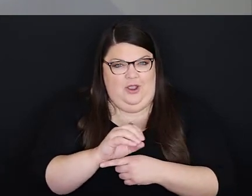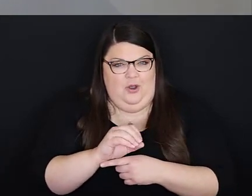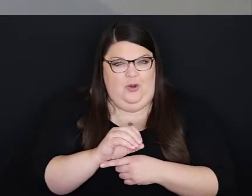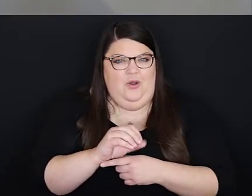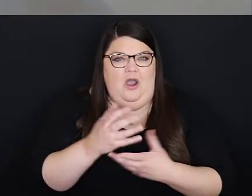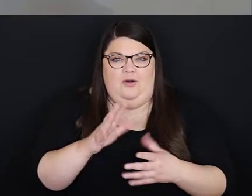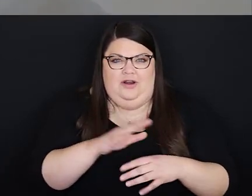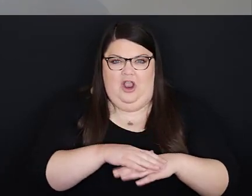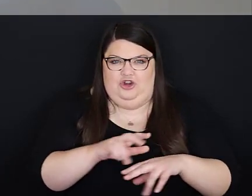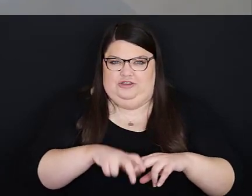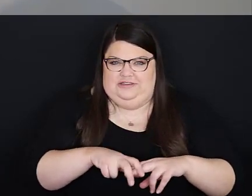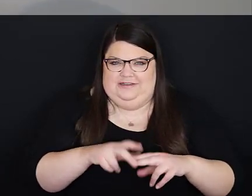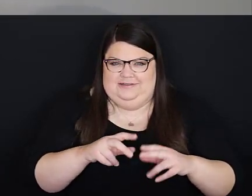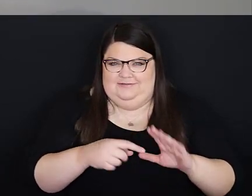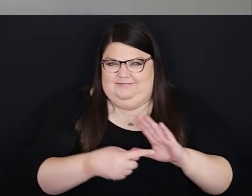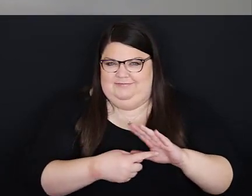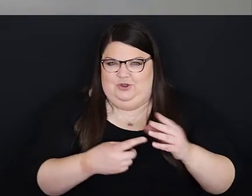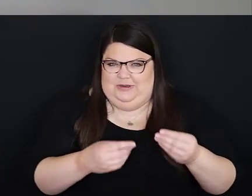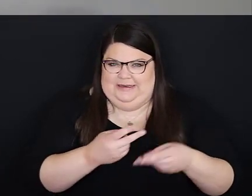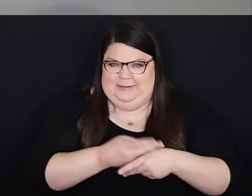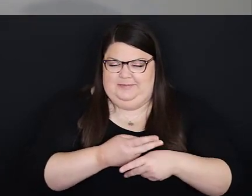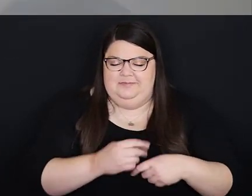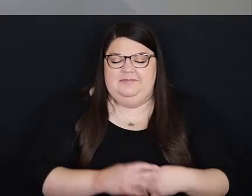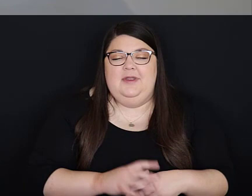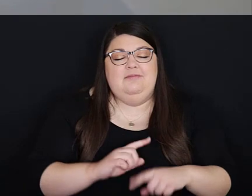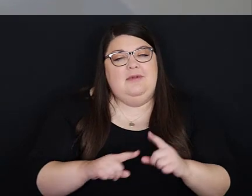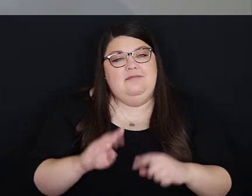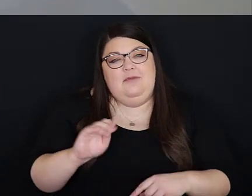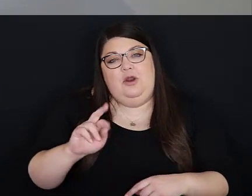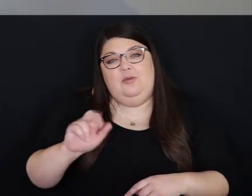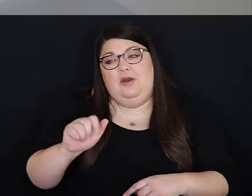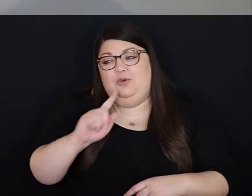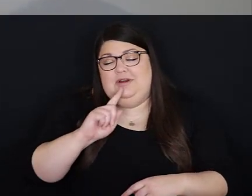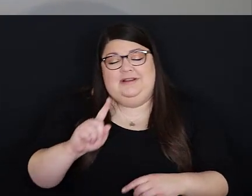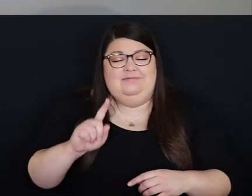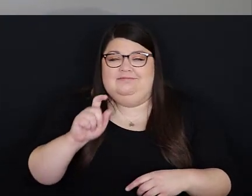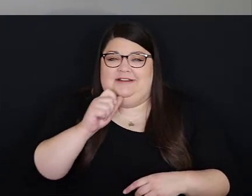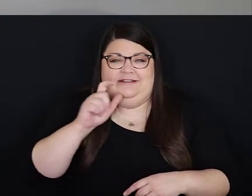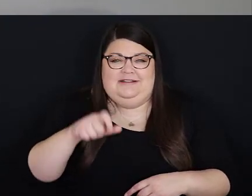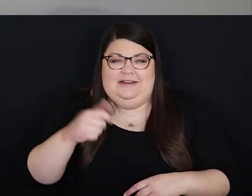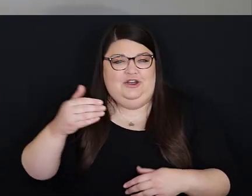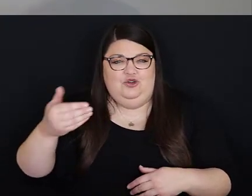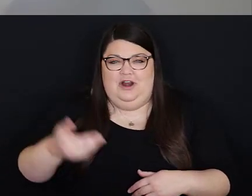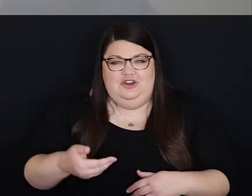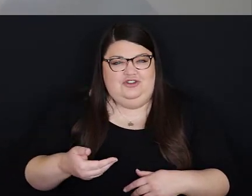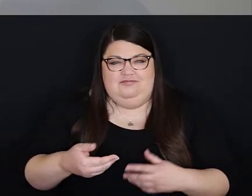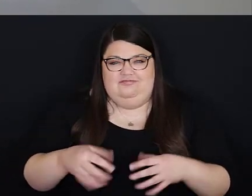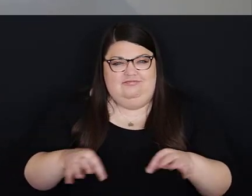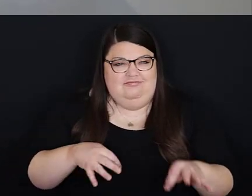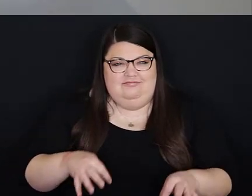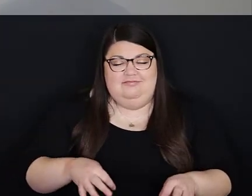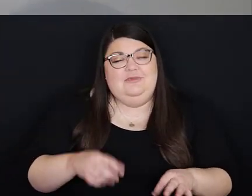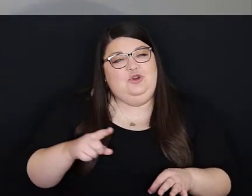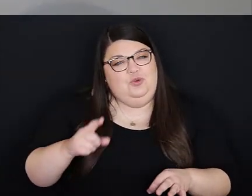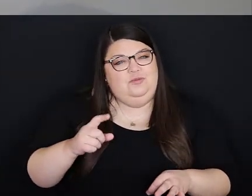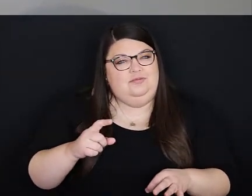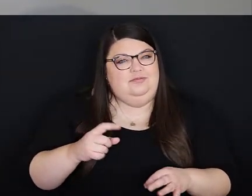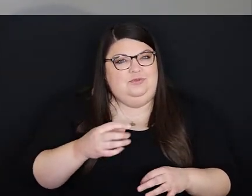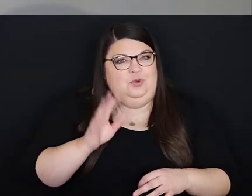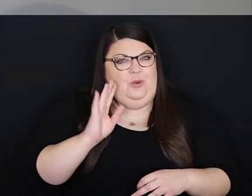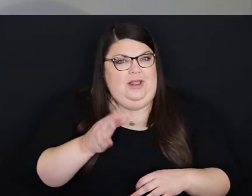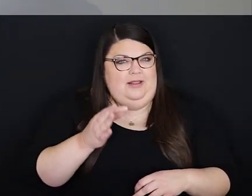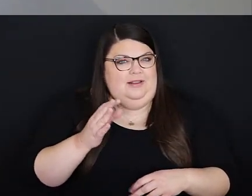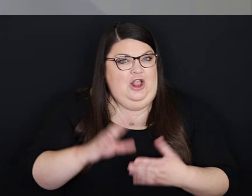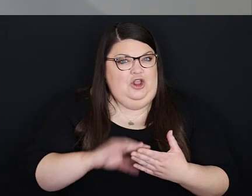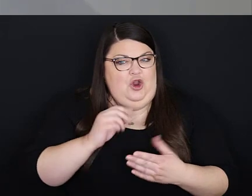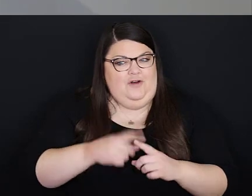seats. They look like this. They're your souvenirs. Barbara really needs no introduction. And you are about to learn about